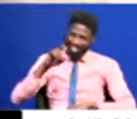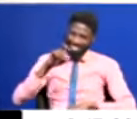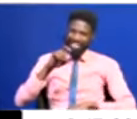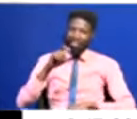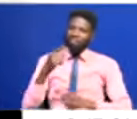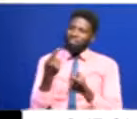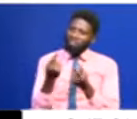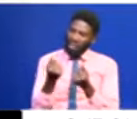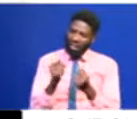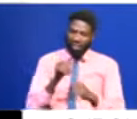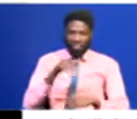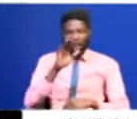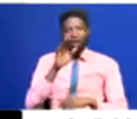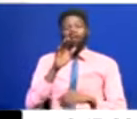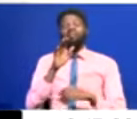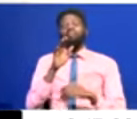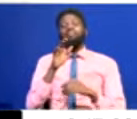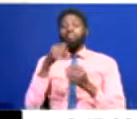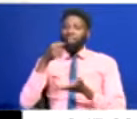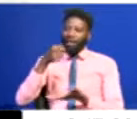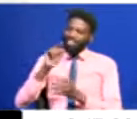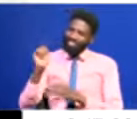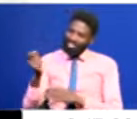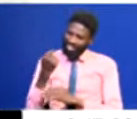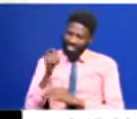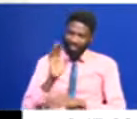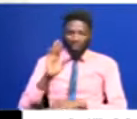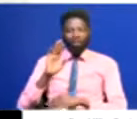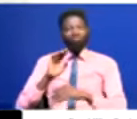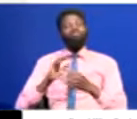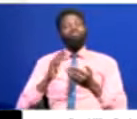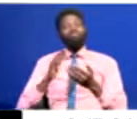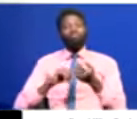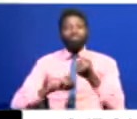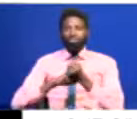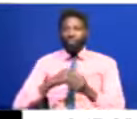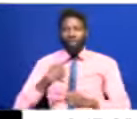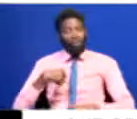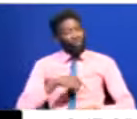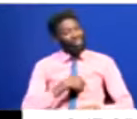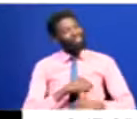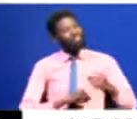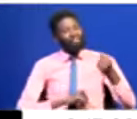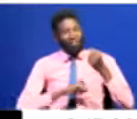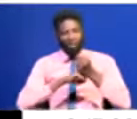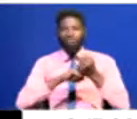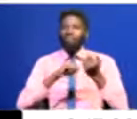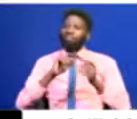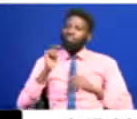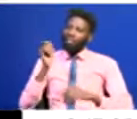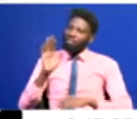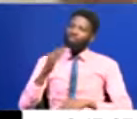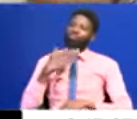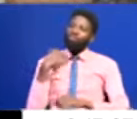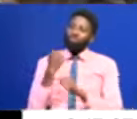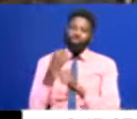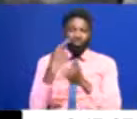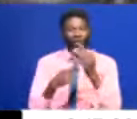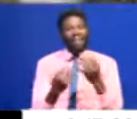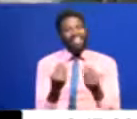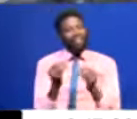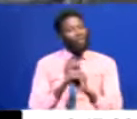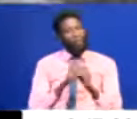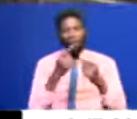will support what the president wants to do. It will not be easy. We came from the worst place. We want to make it better as we go forward.